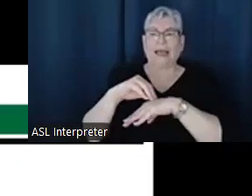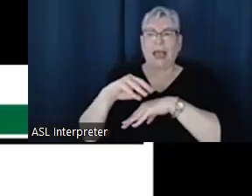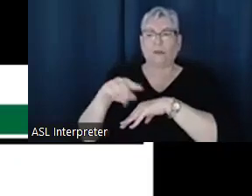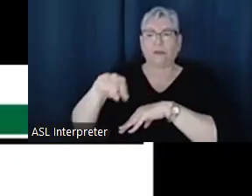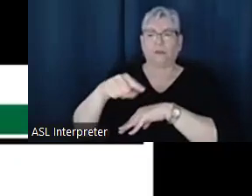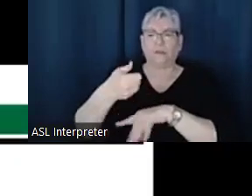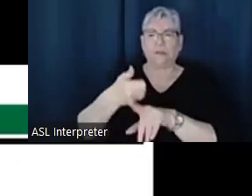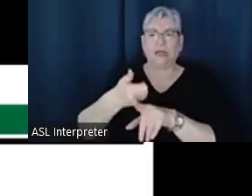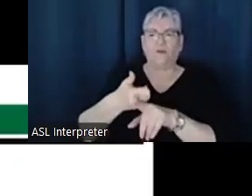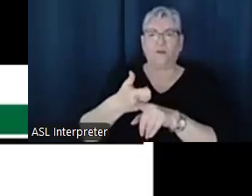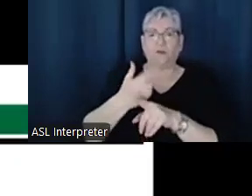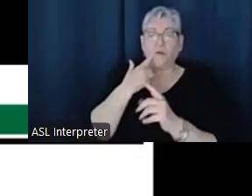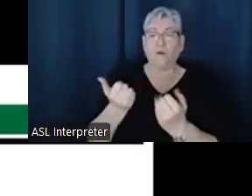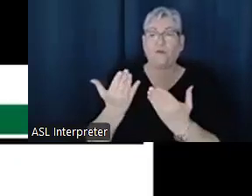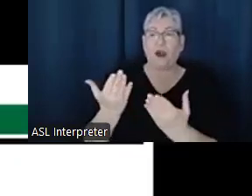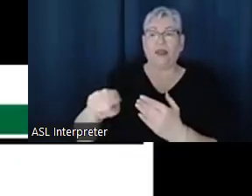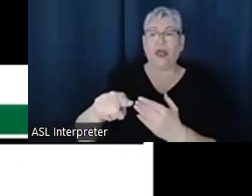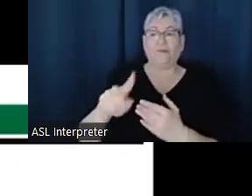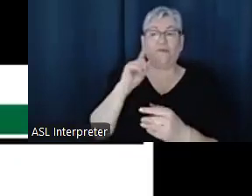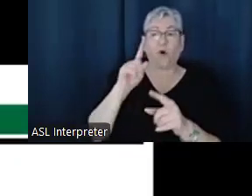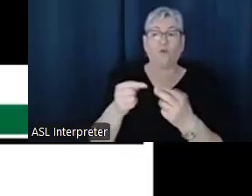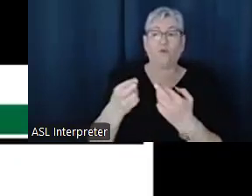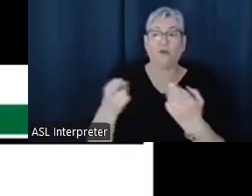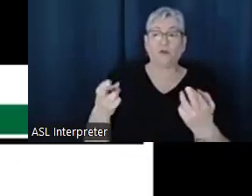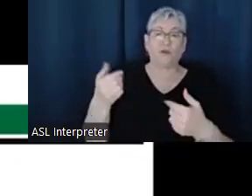provide them with resources?